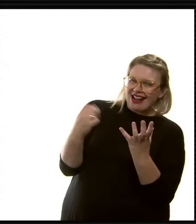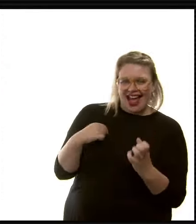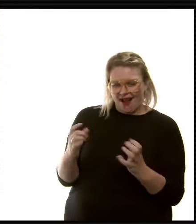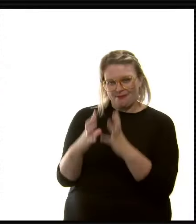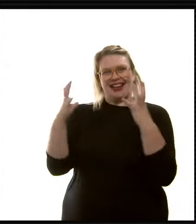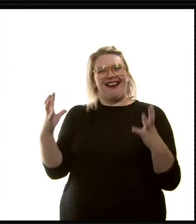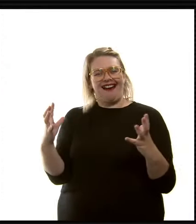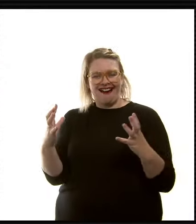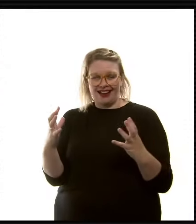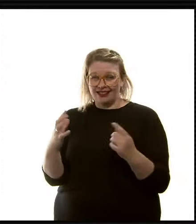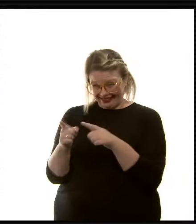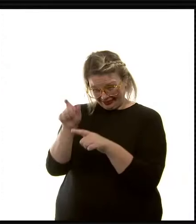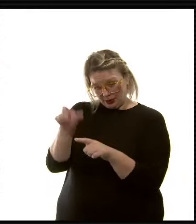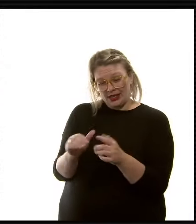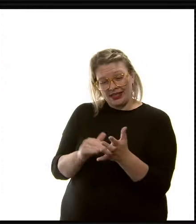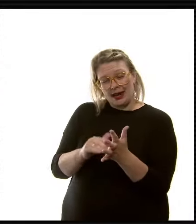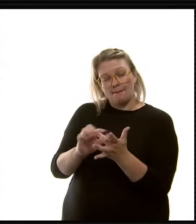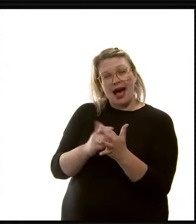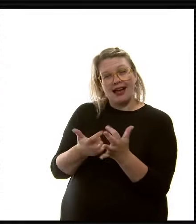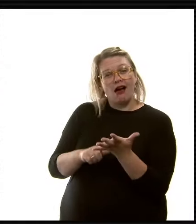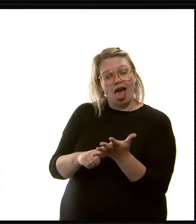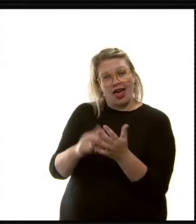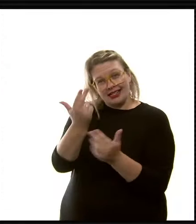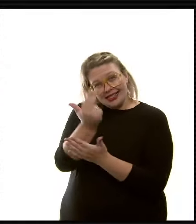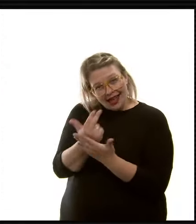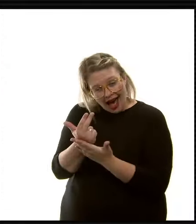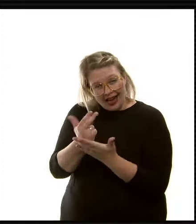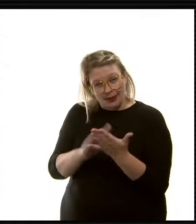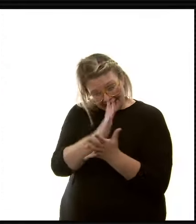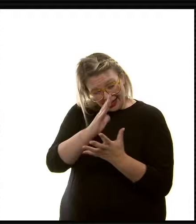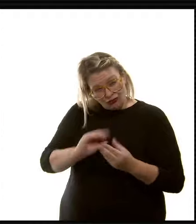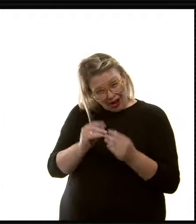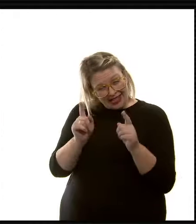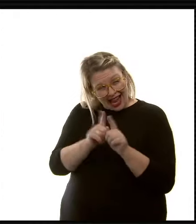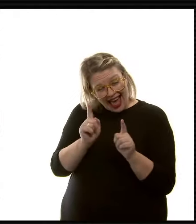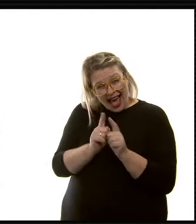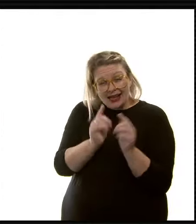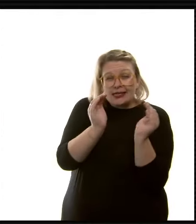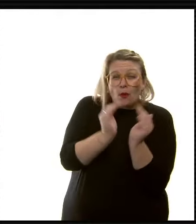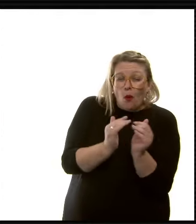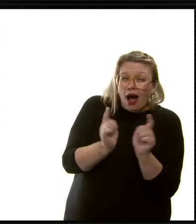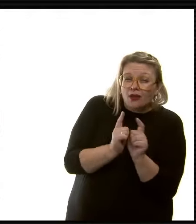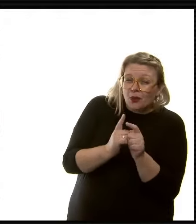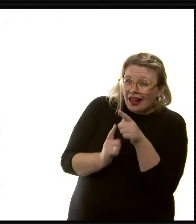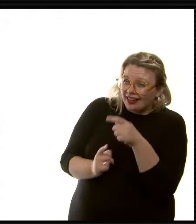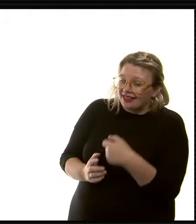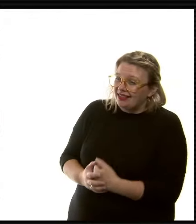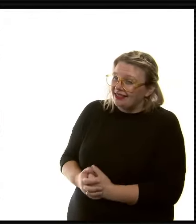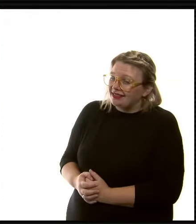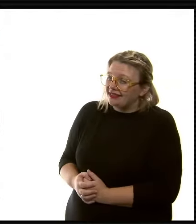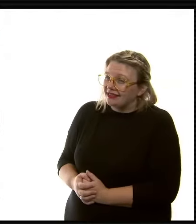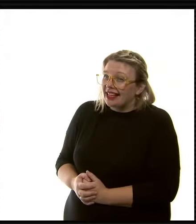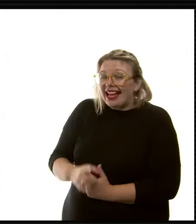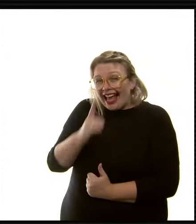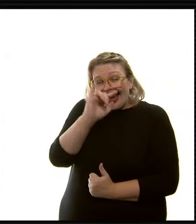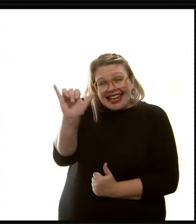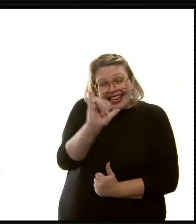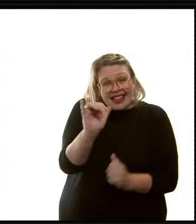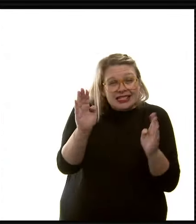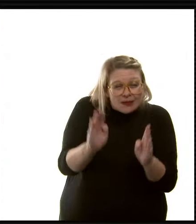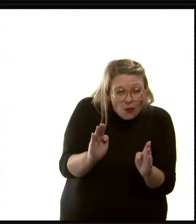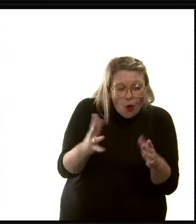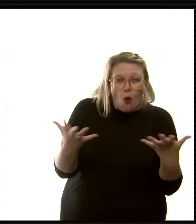has designed this set so you can rebuild it in its original smaller form, or something